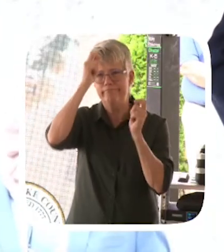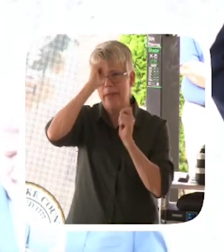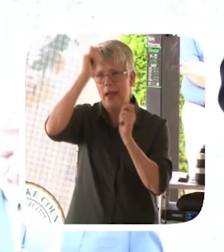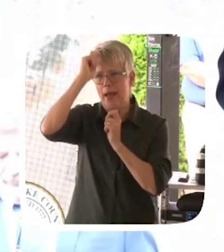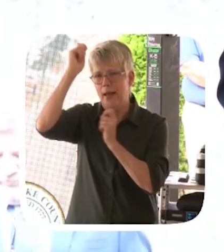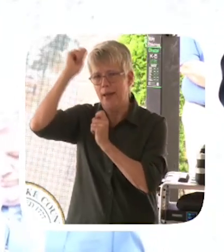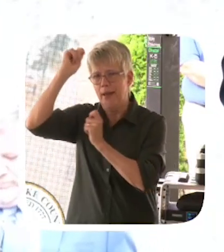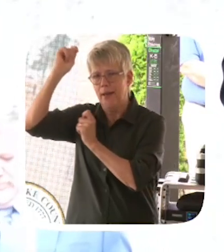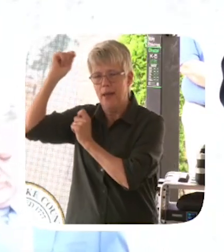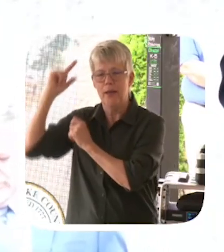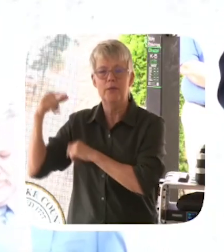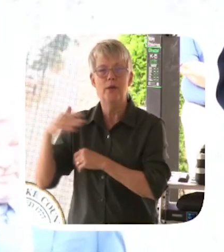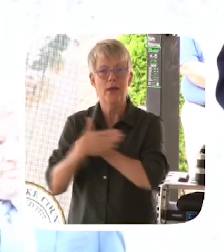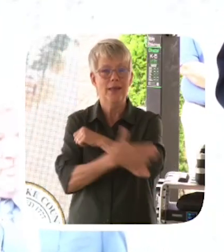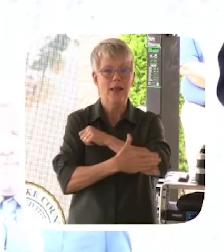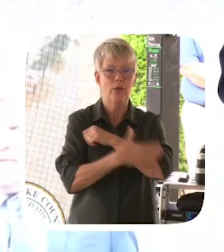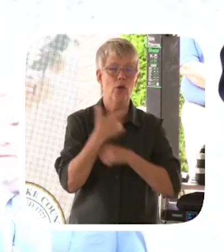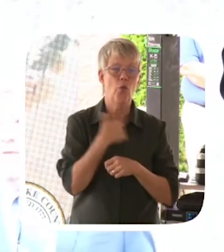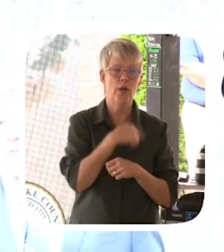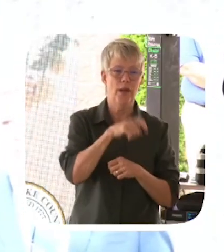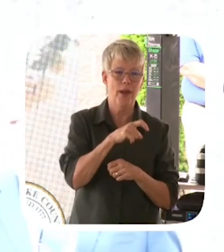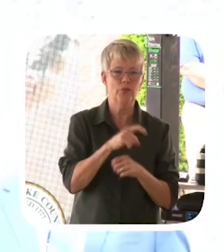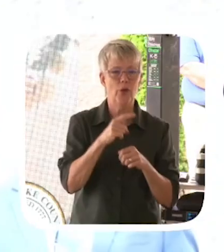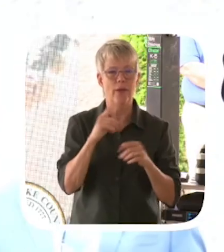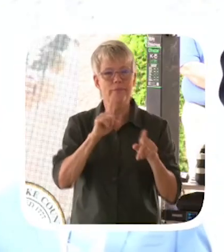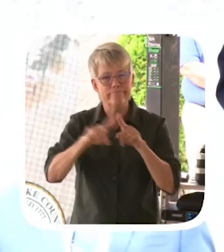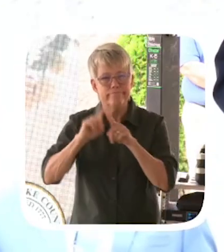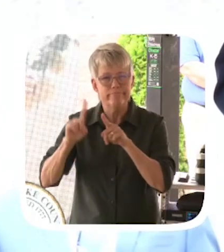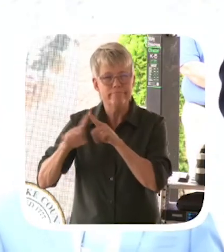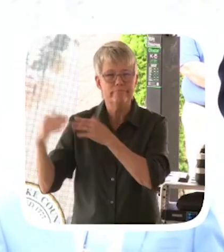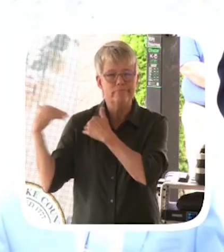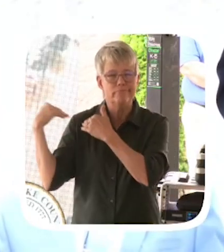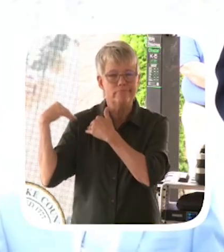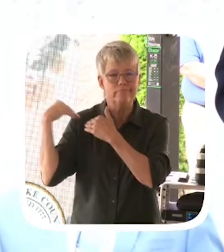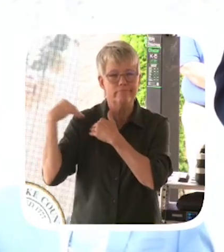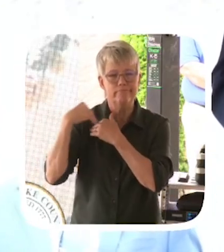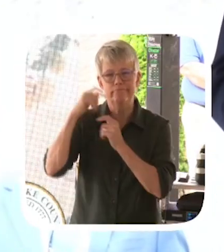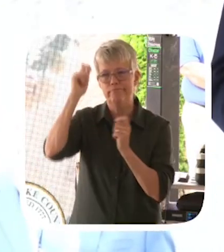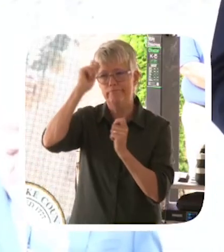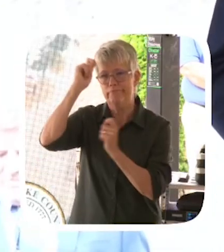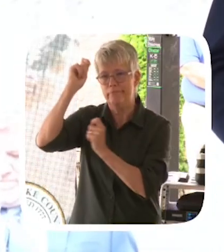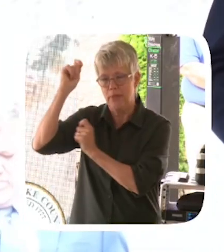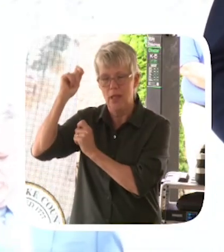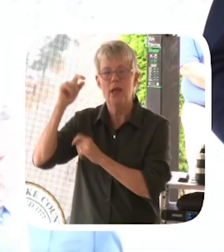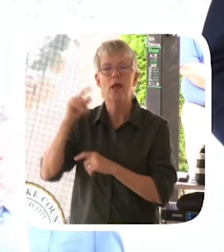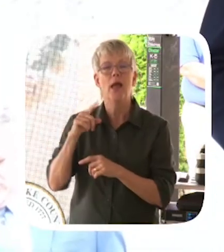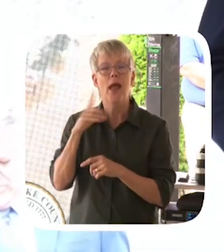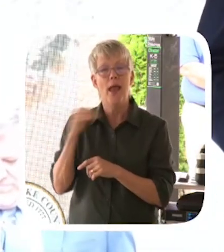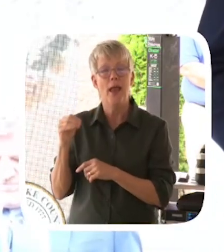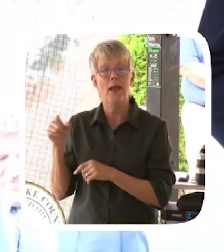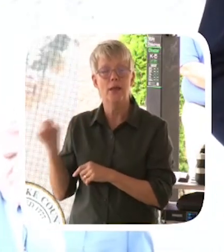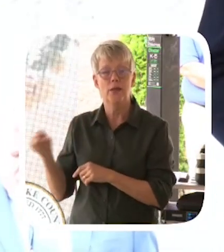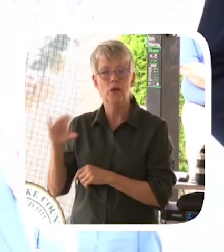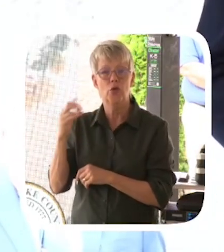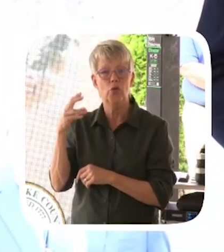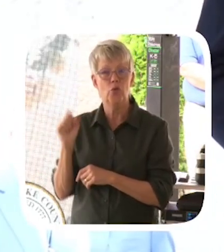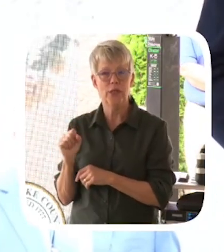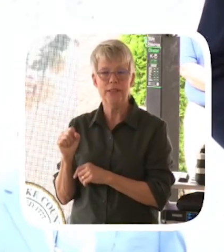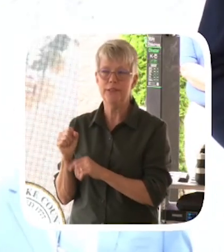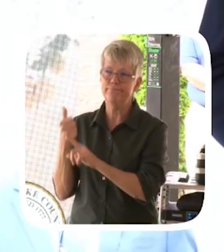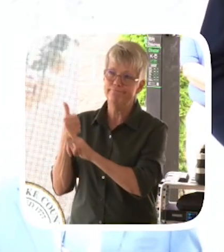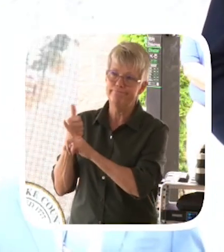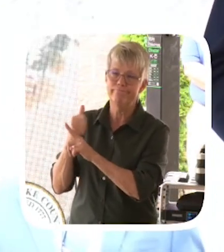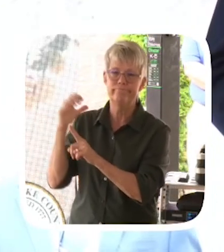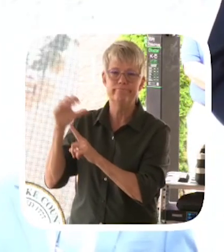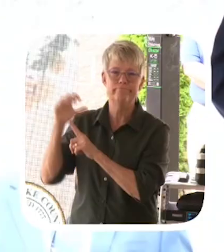just like some of our other organizations. We wear lots of different hats. And Chris does that very well. And we appreciate